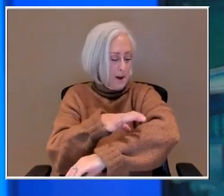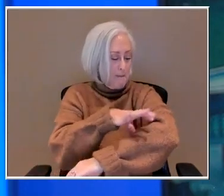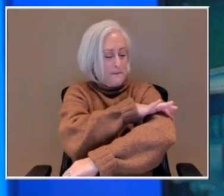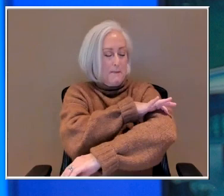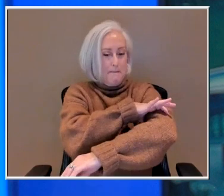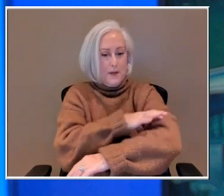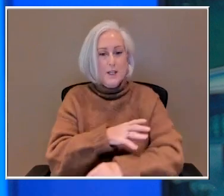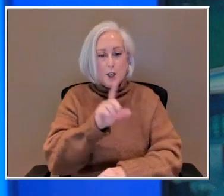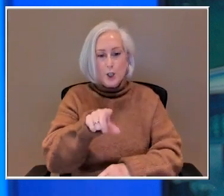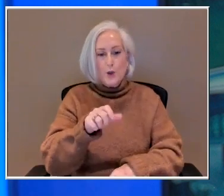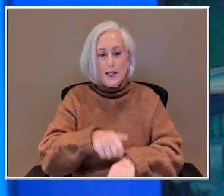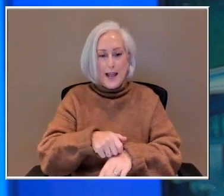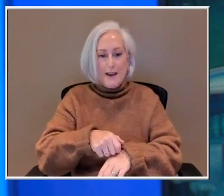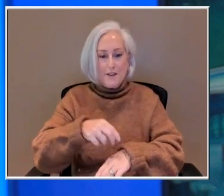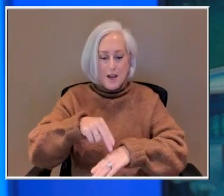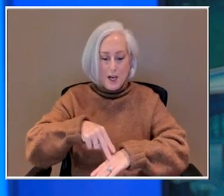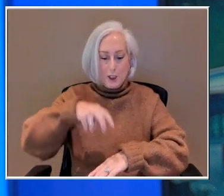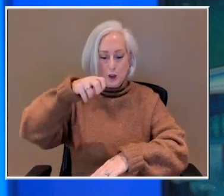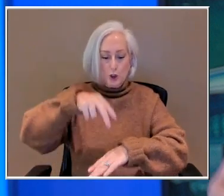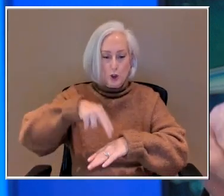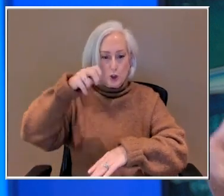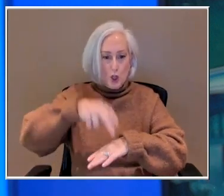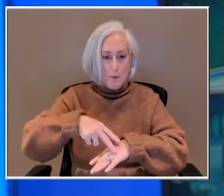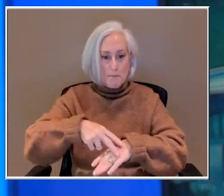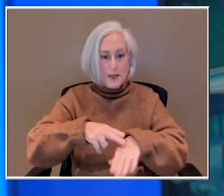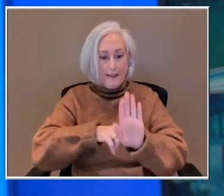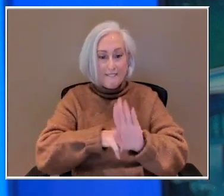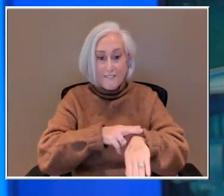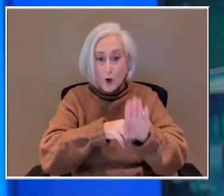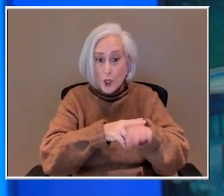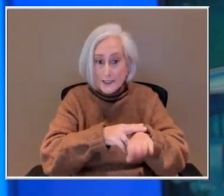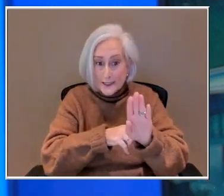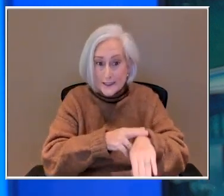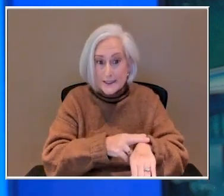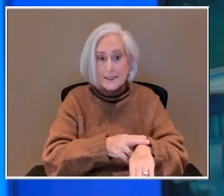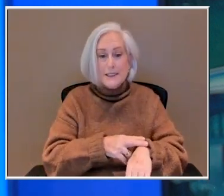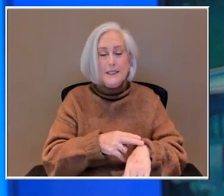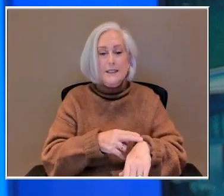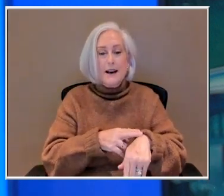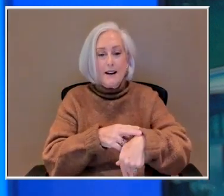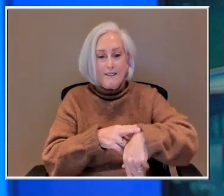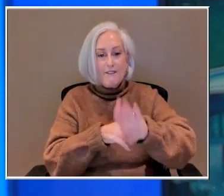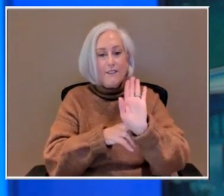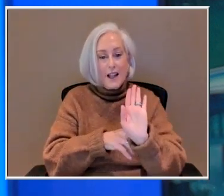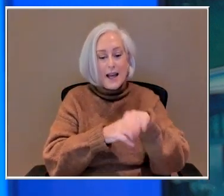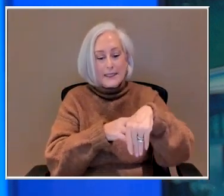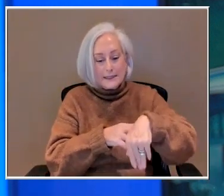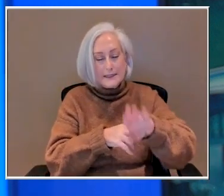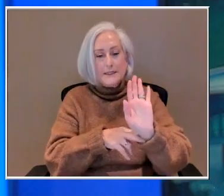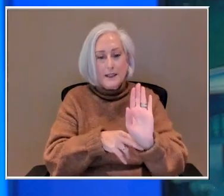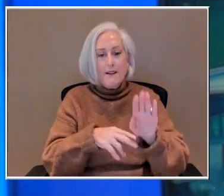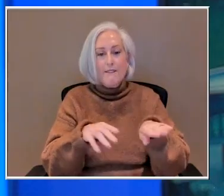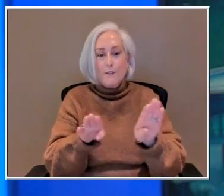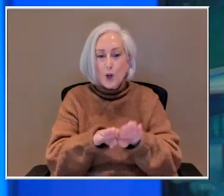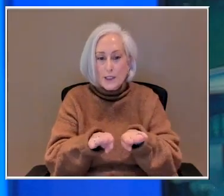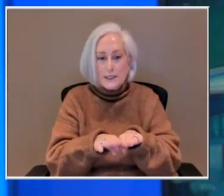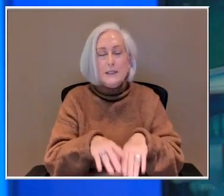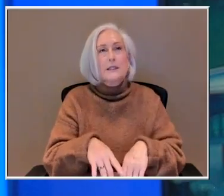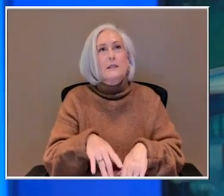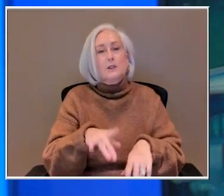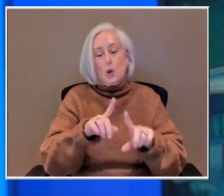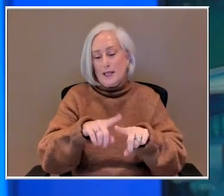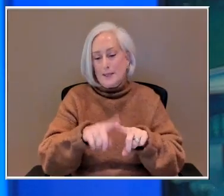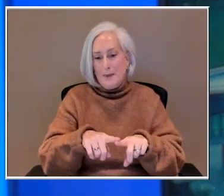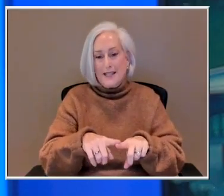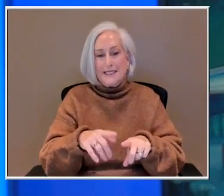jumping type of foot to play basketball and so forth. But to adjust that height is a very simple thing. It's a lot easier to operate on a prosthesis